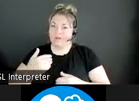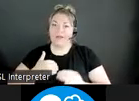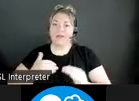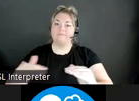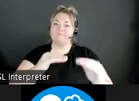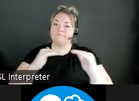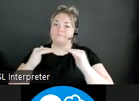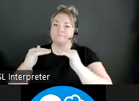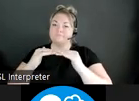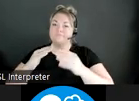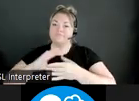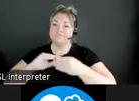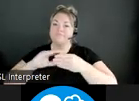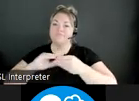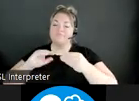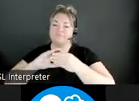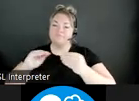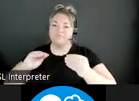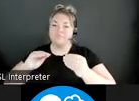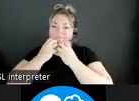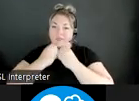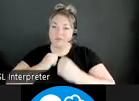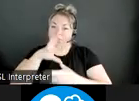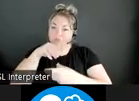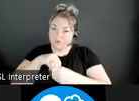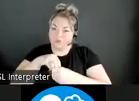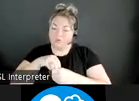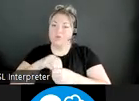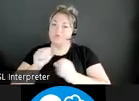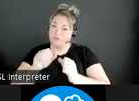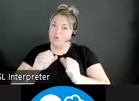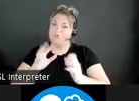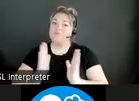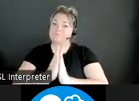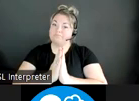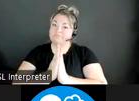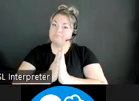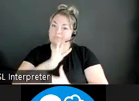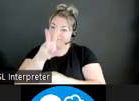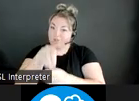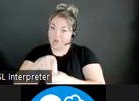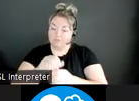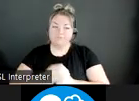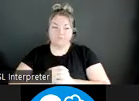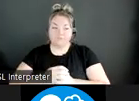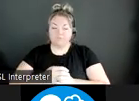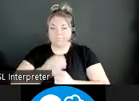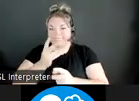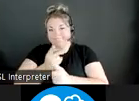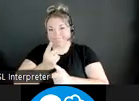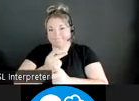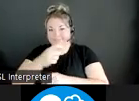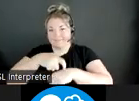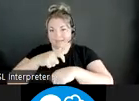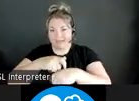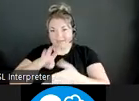voice and valuable contribution. So take space, make space. Keep to time and agenda. We start